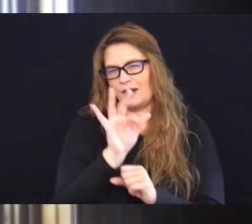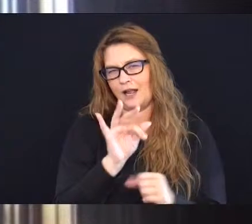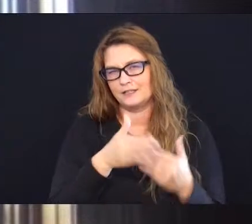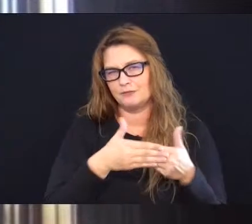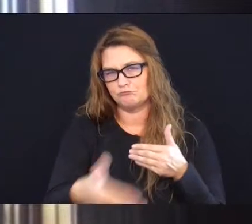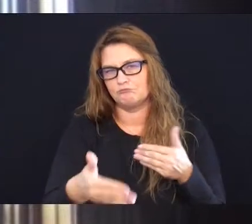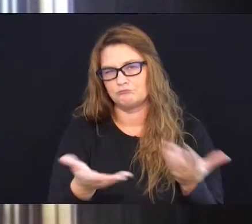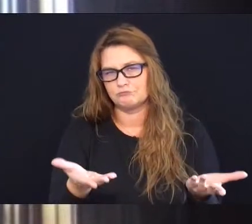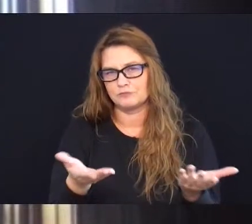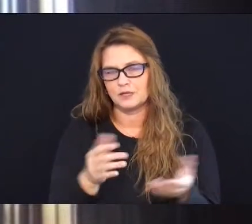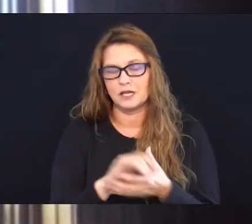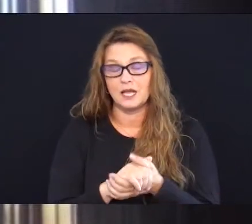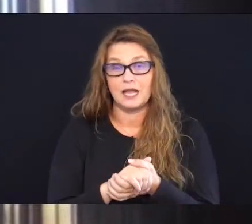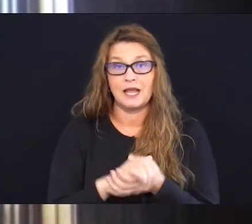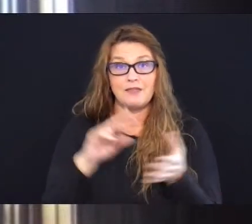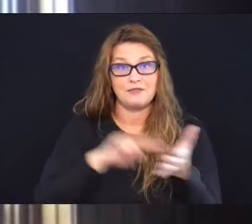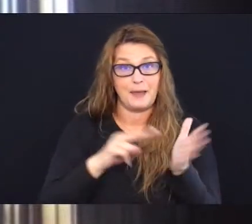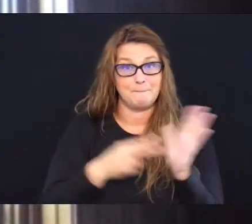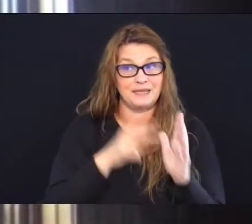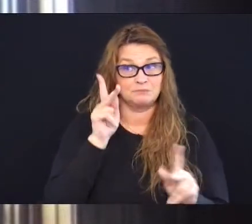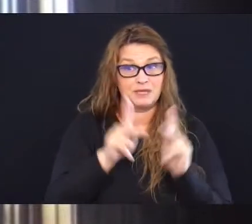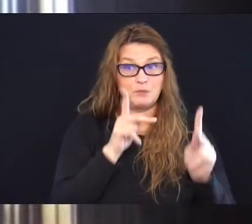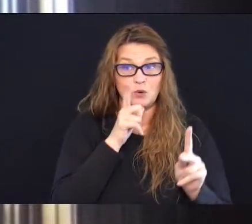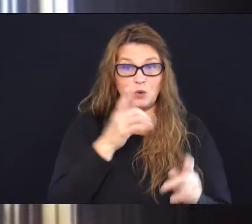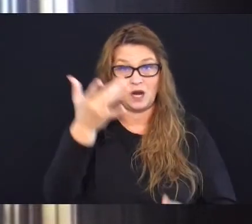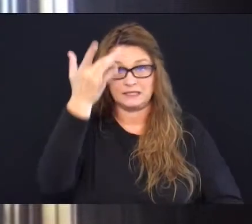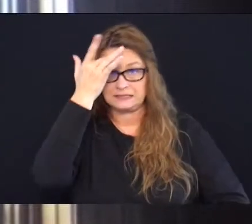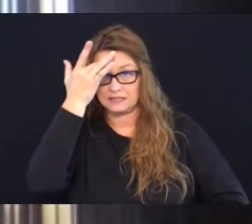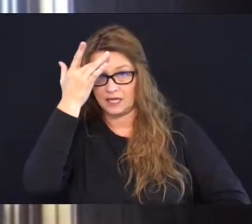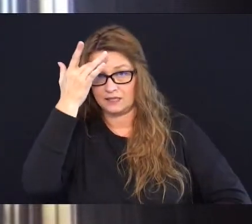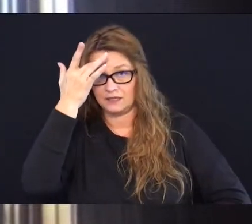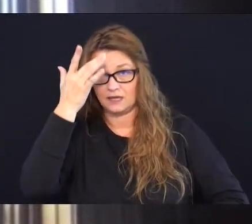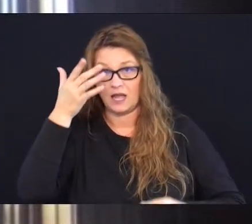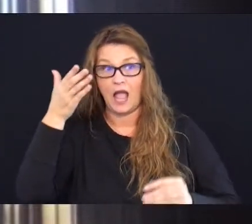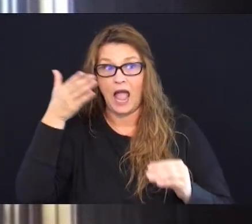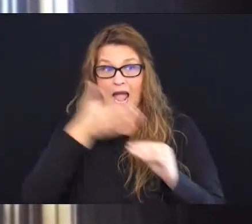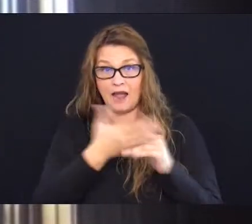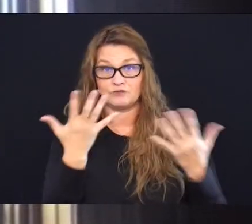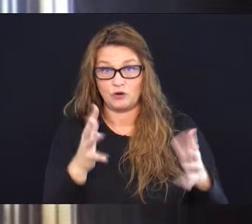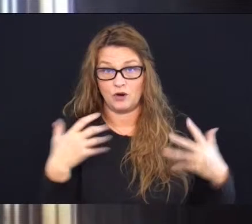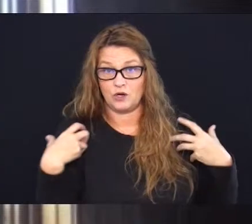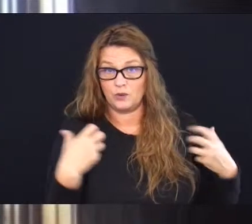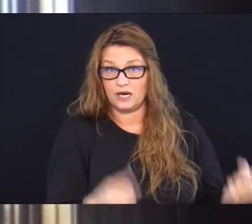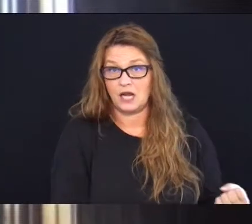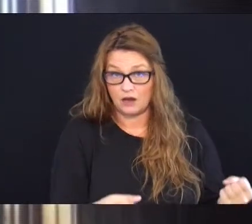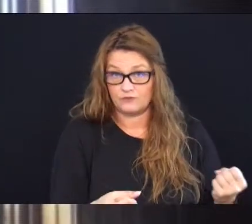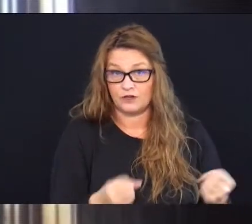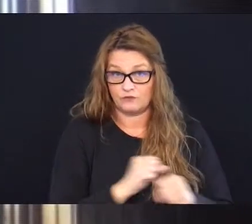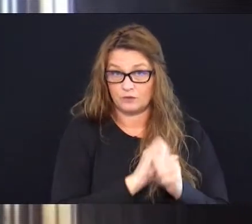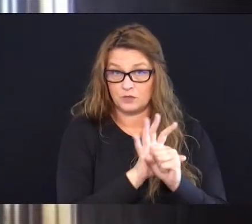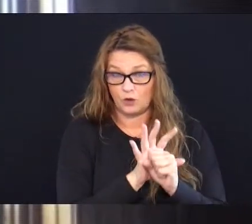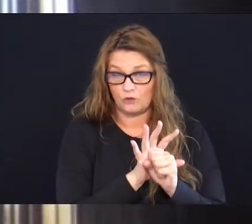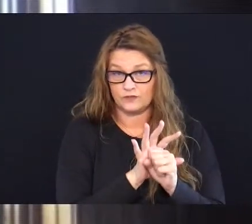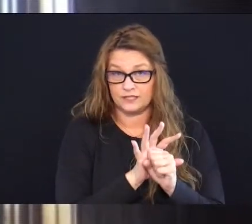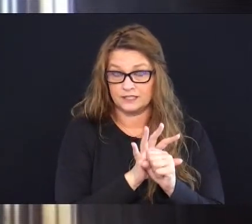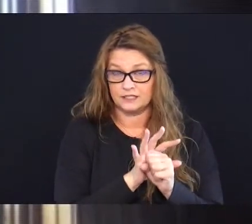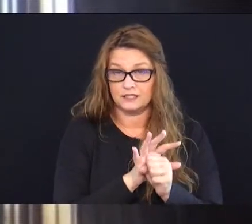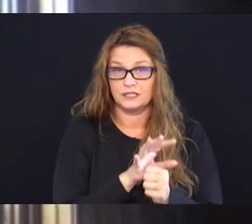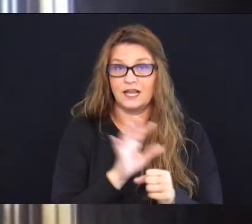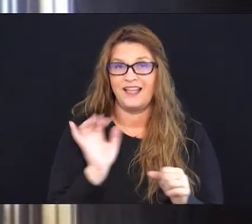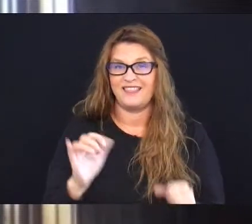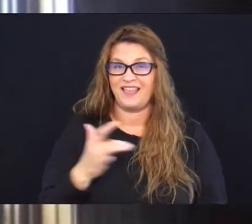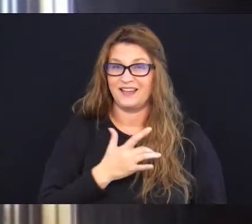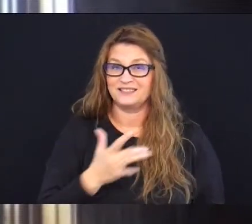of illnesses that in some studies are 30% or so of people that have gotten COVID-19, tends